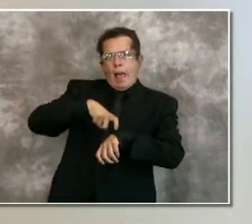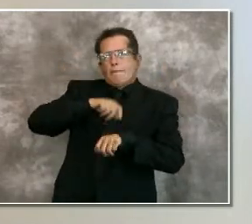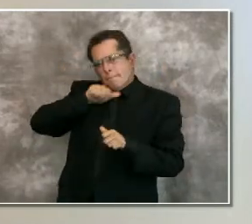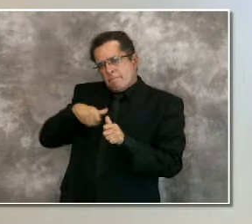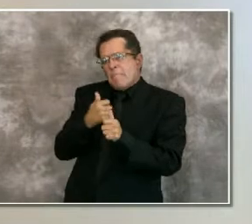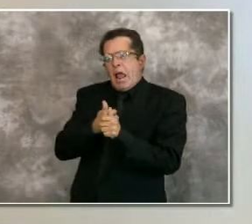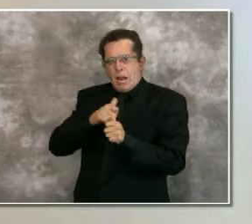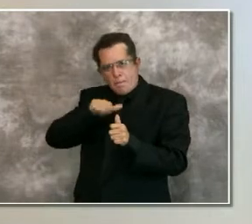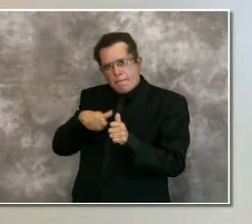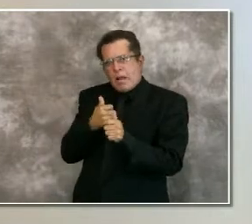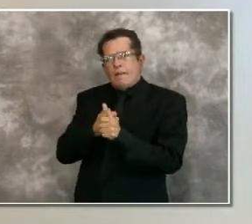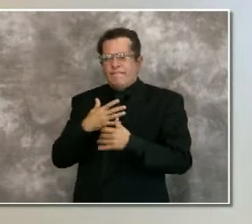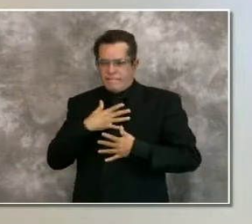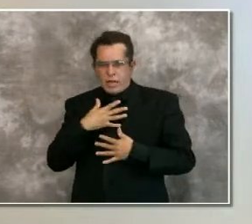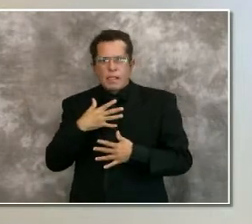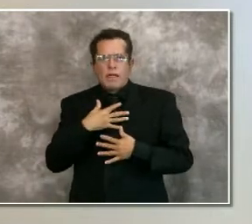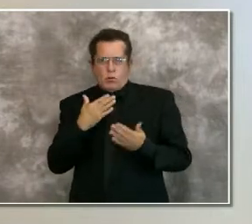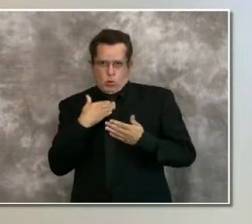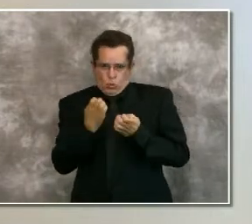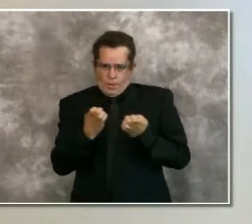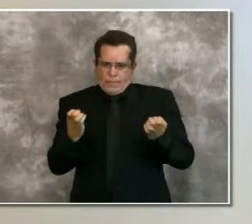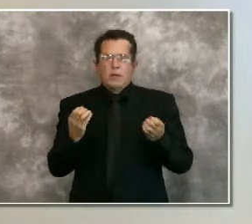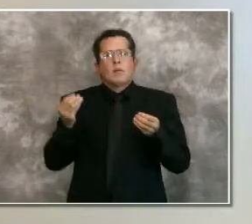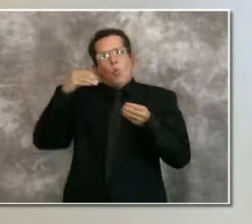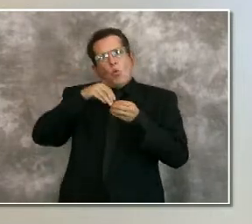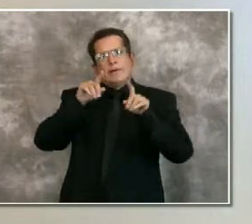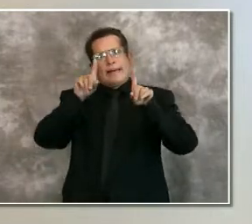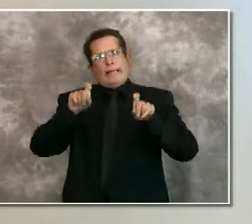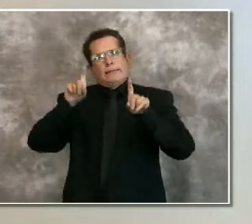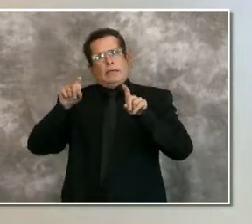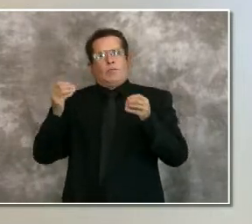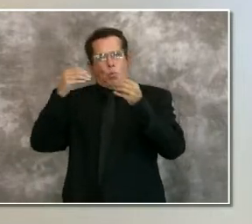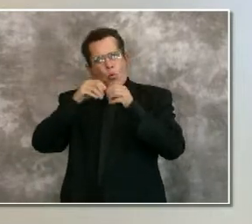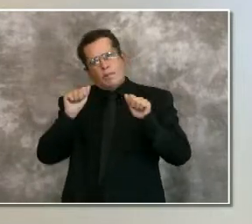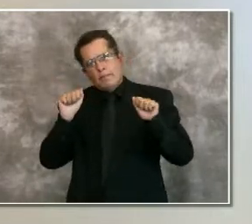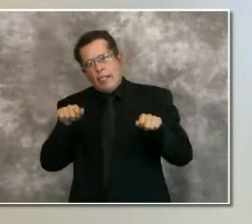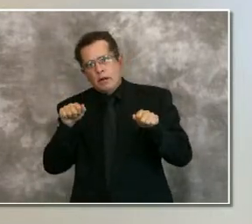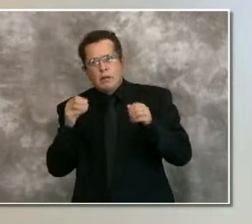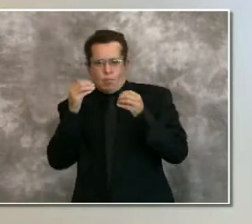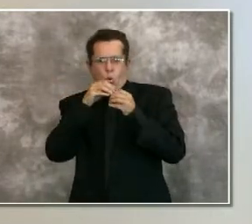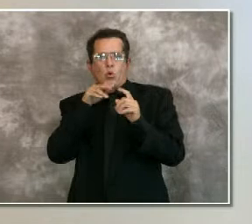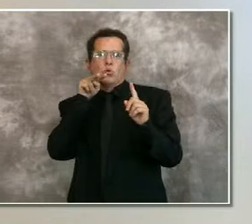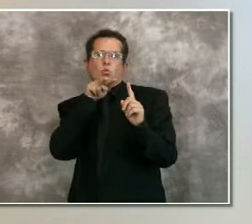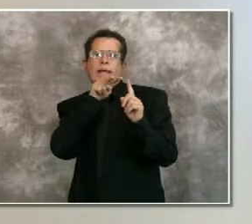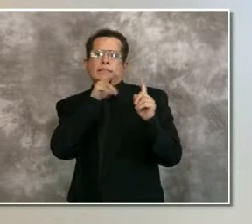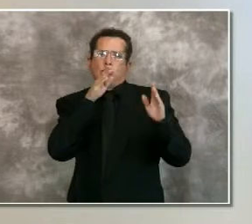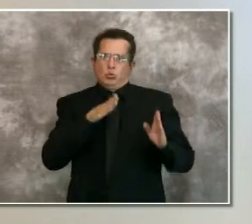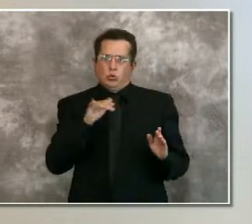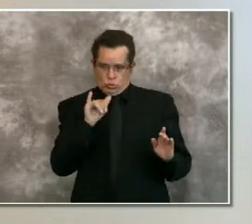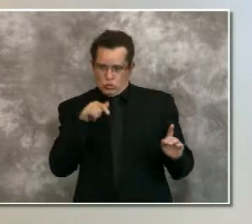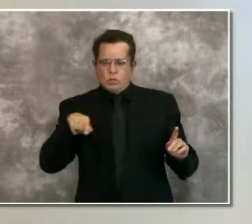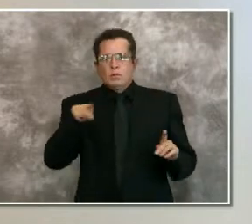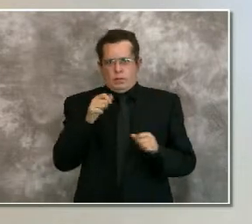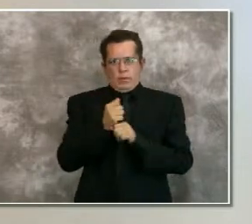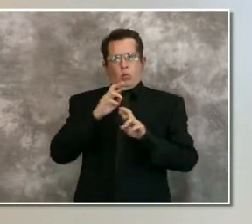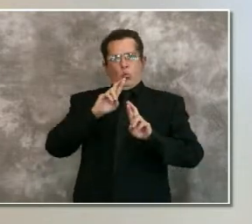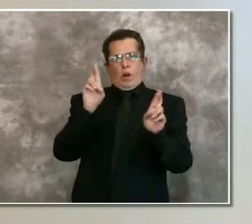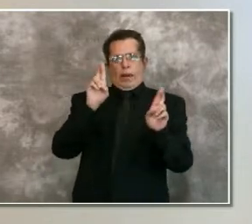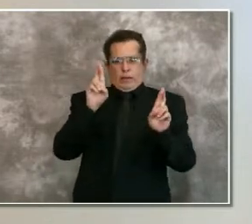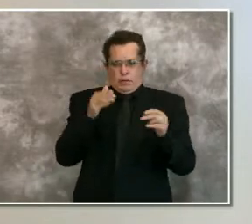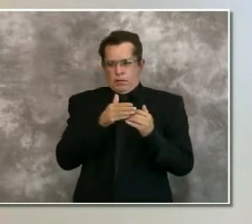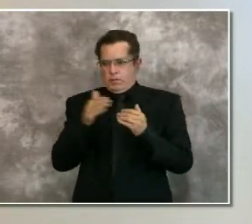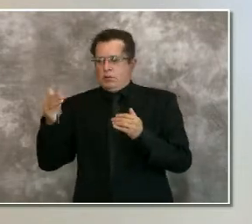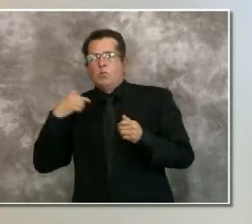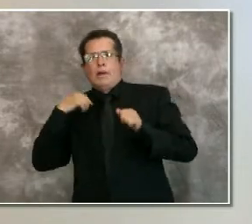protective equipment, our ventilators, to increase our testing capacity, our contact tracers, and to prepare for a point where we